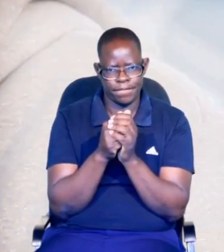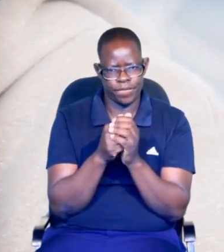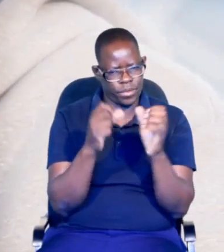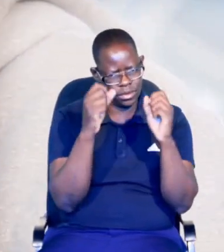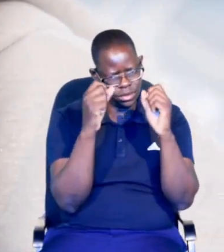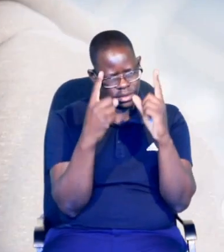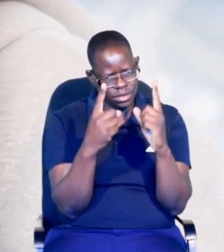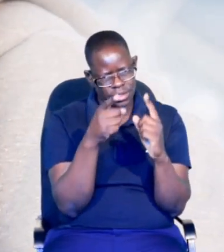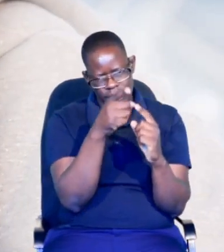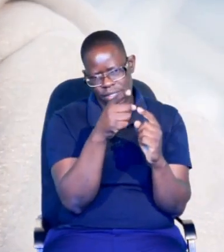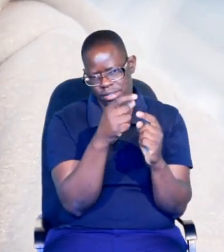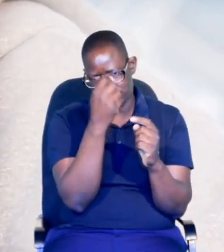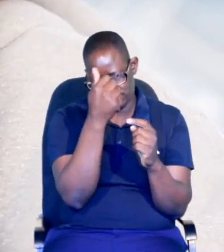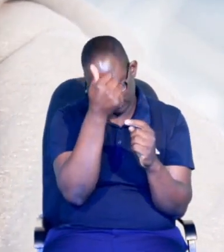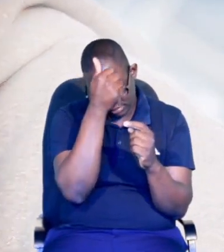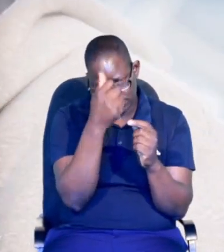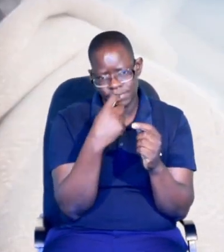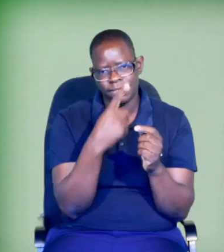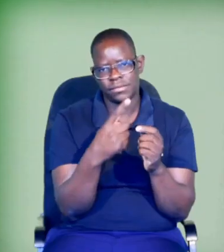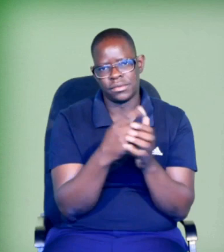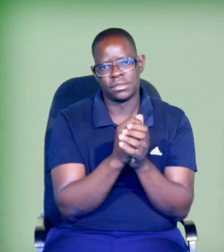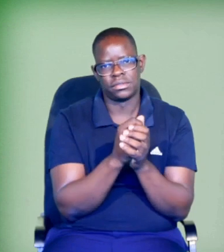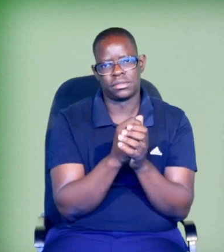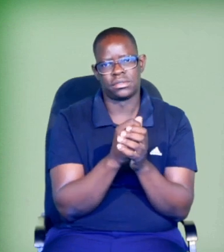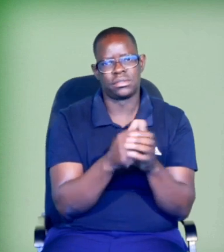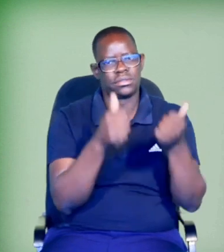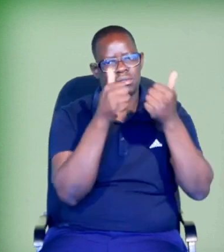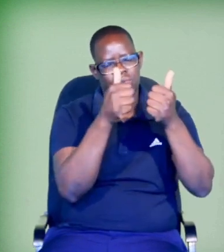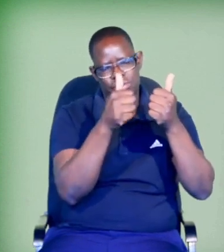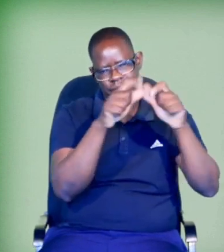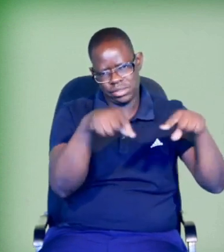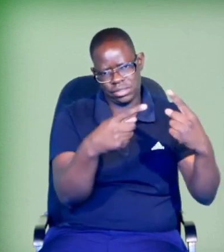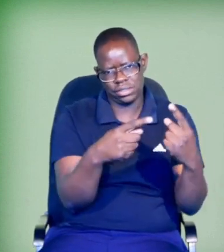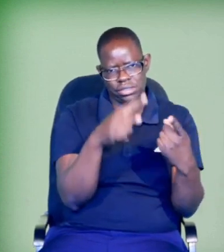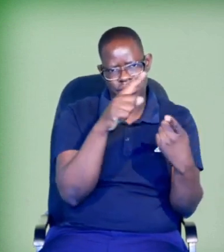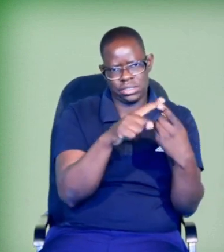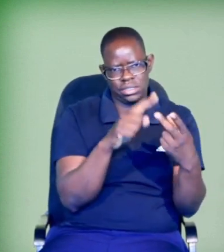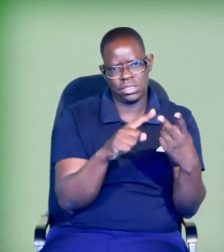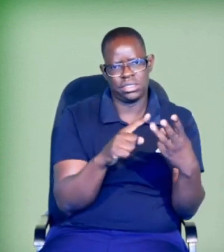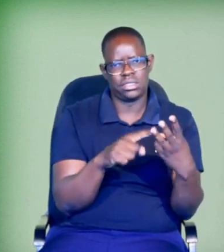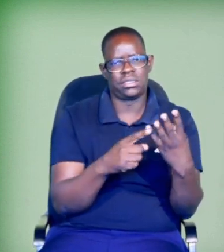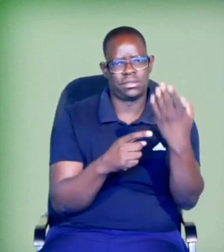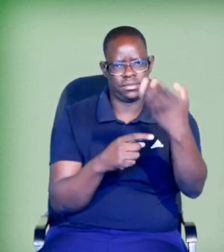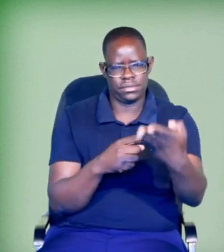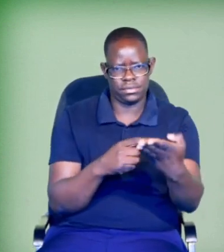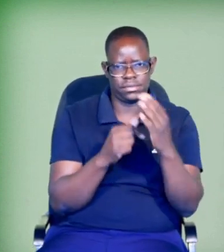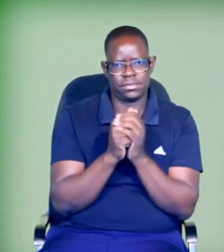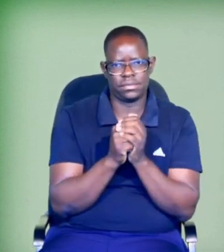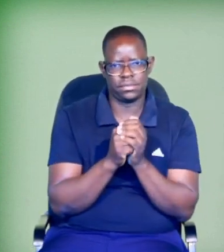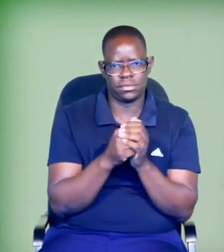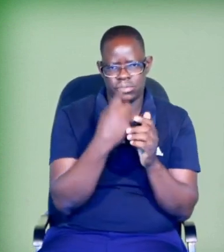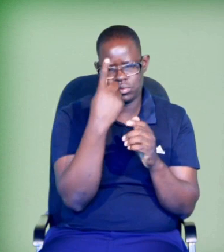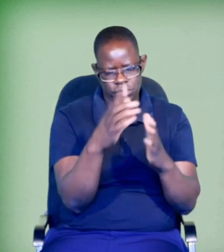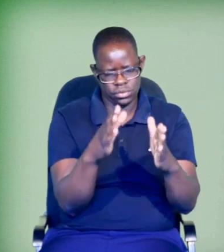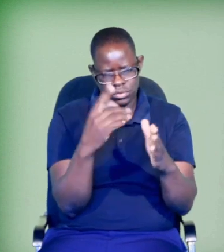bright. This girl of yours. But you're right, Patience. Advantages of specialization are that a specialized laborer can concentrate on